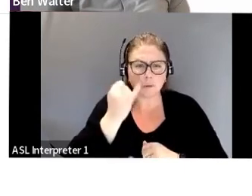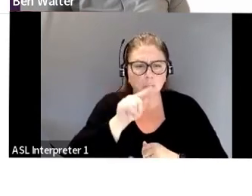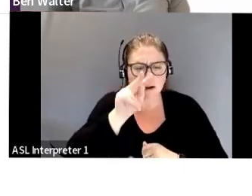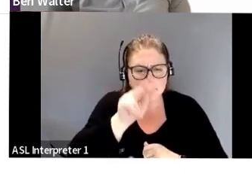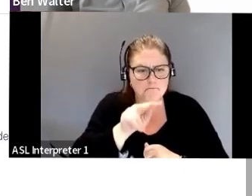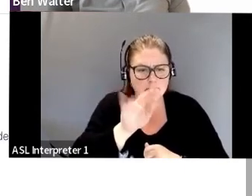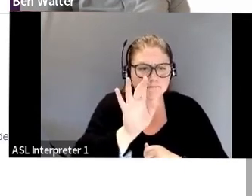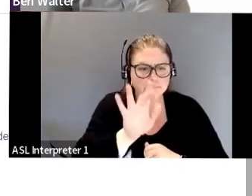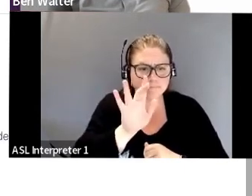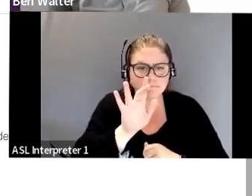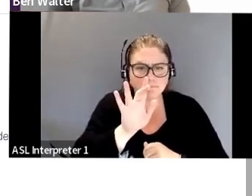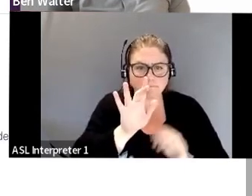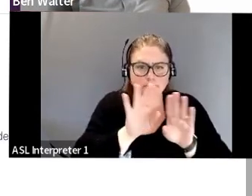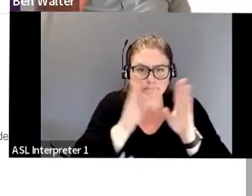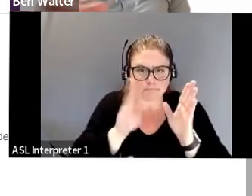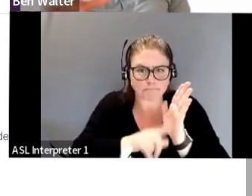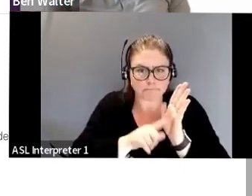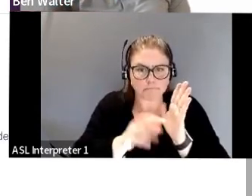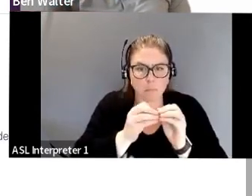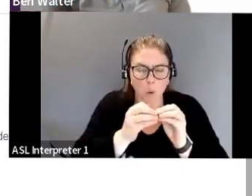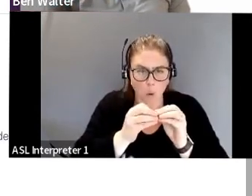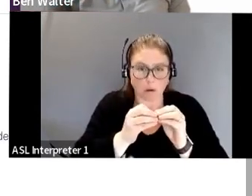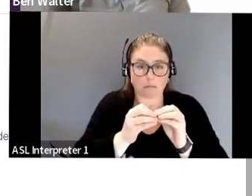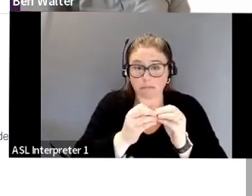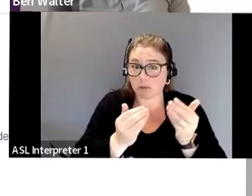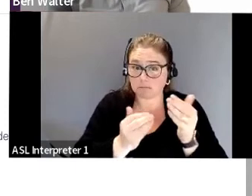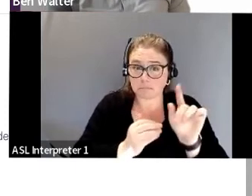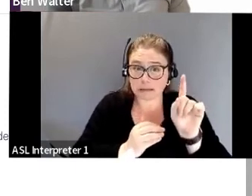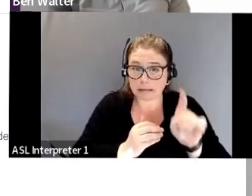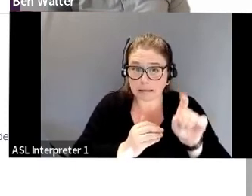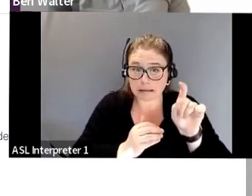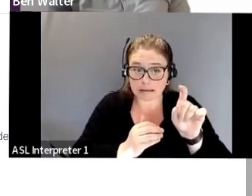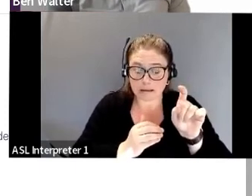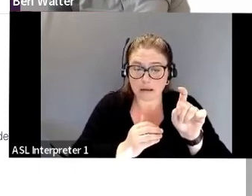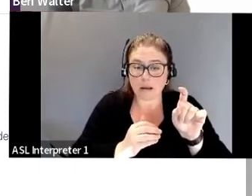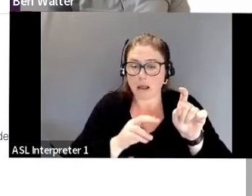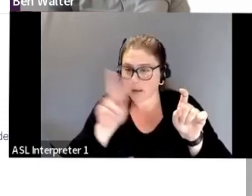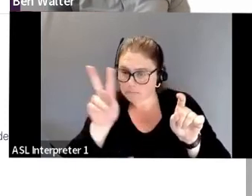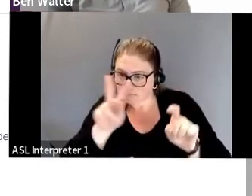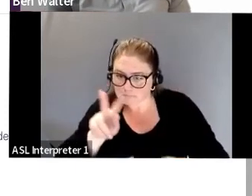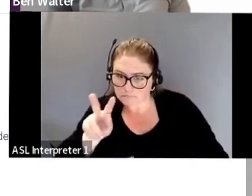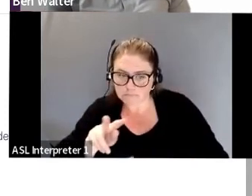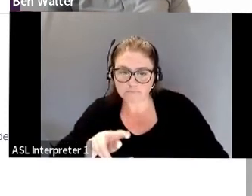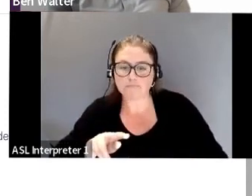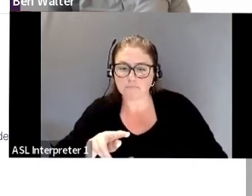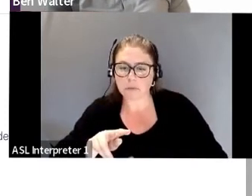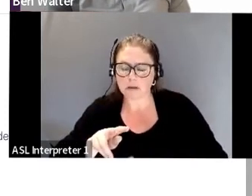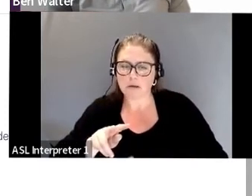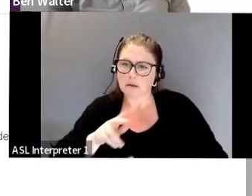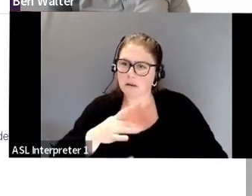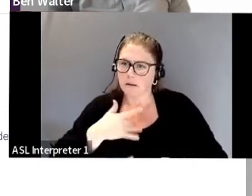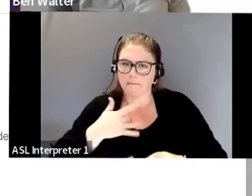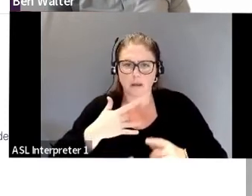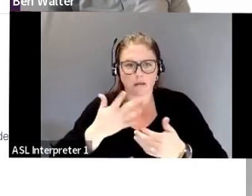have to do is click into it and I'll see all the information that I need to actually feel confident and comfortable in seeking out and